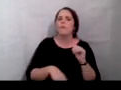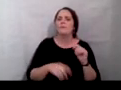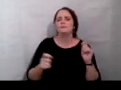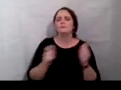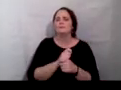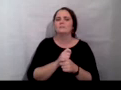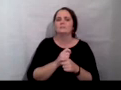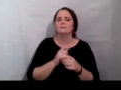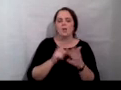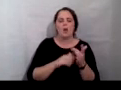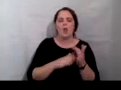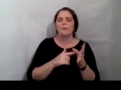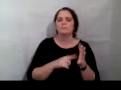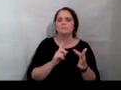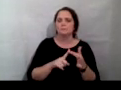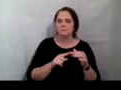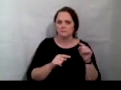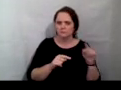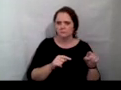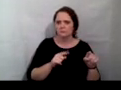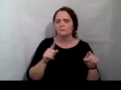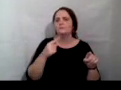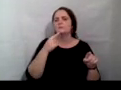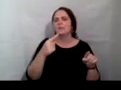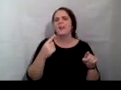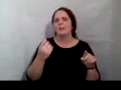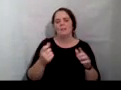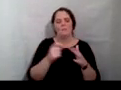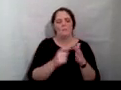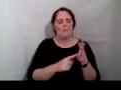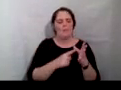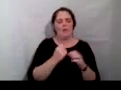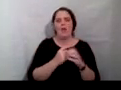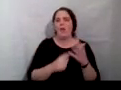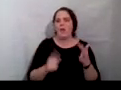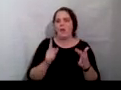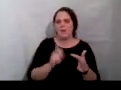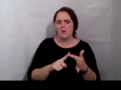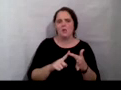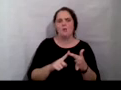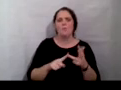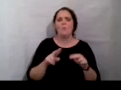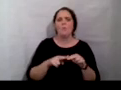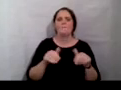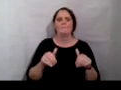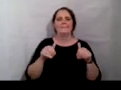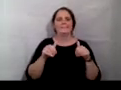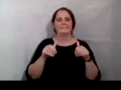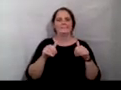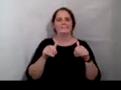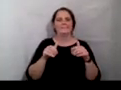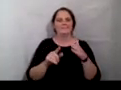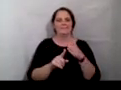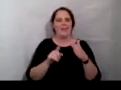climate change, the Swan book, she talks about it as the plague of outsidedness, you know? And to me,